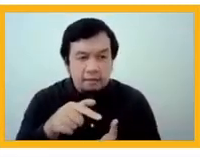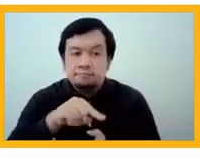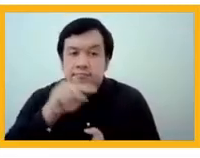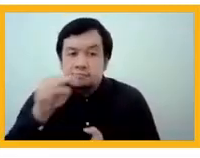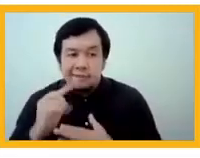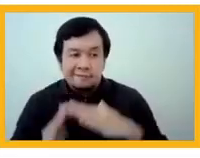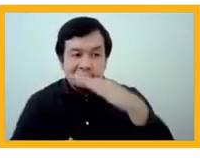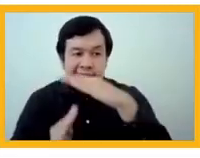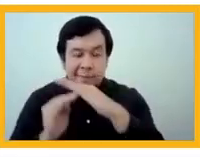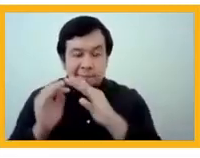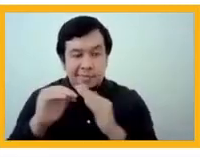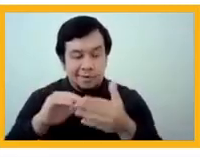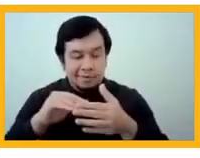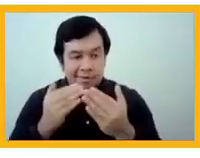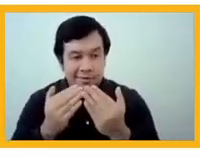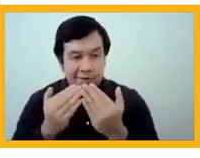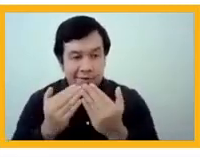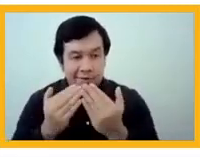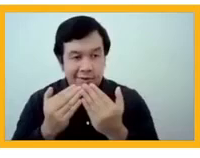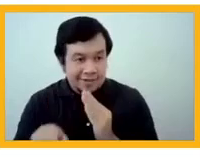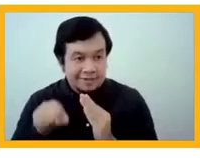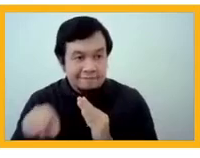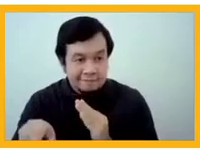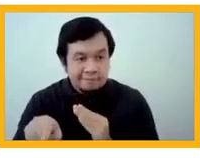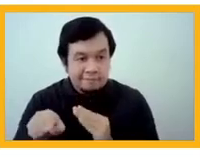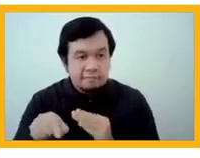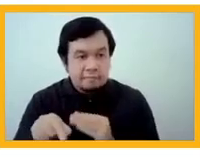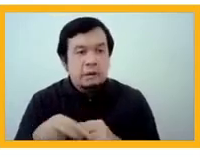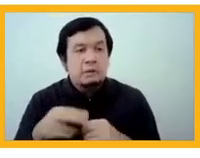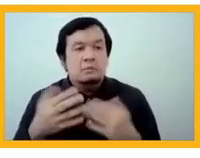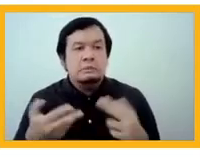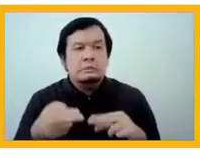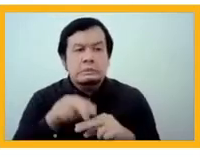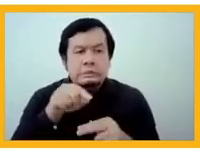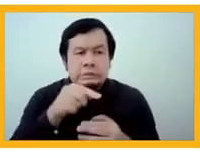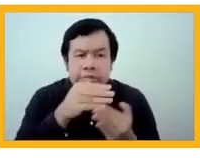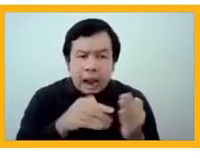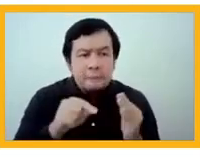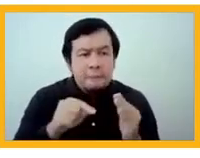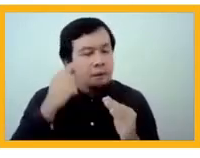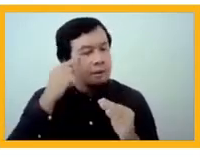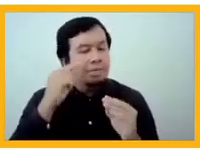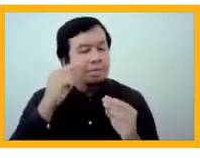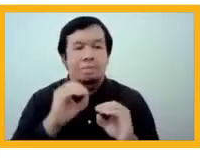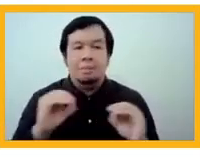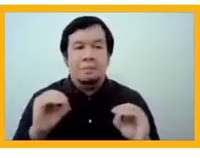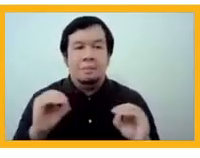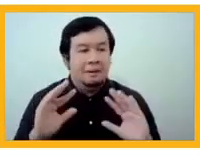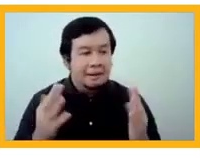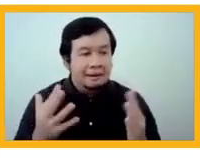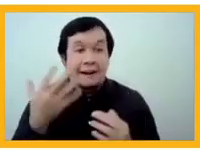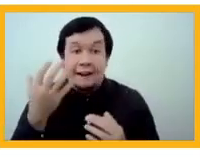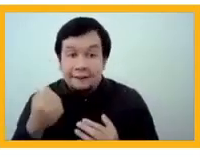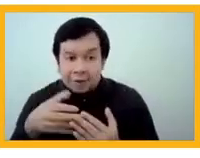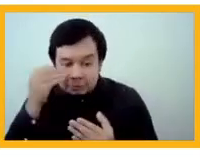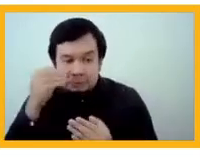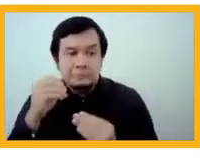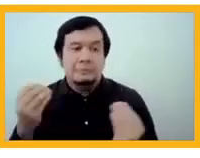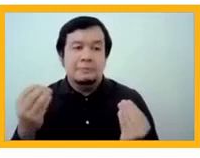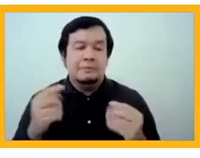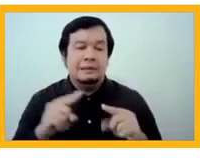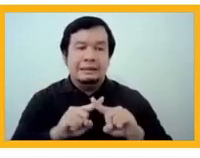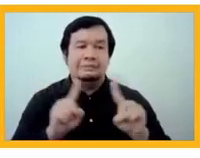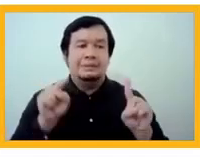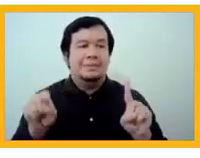class because they were so far behind where the curriculum was being transacted that this gain in absolute terms is